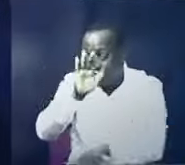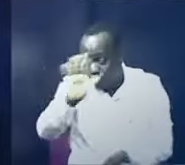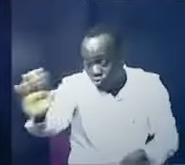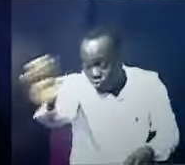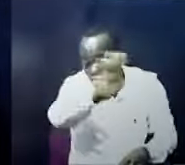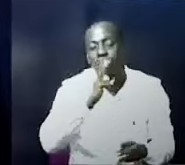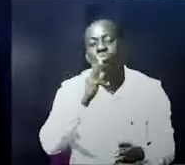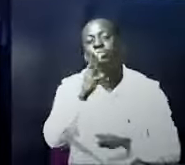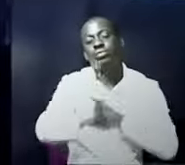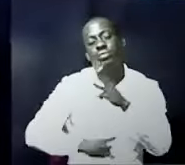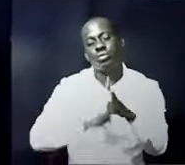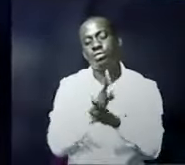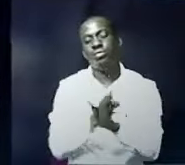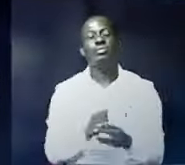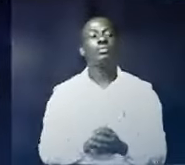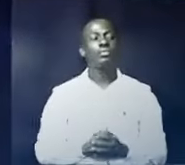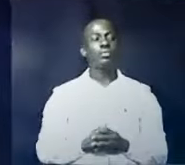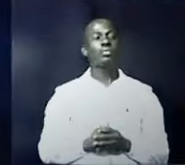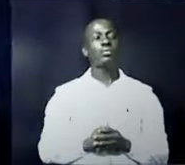the word ecclesia